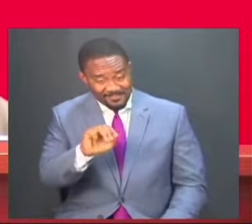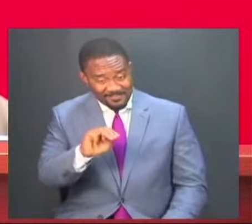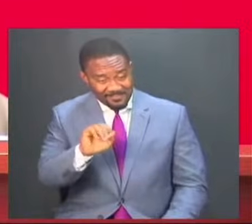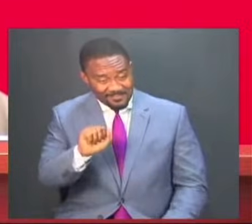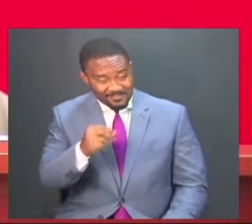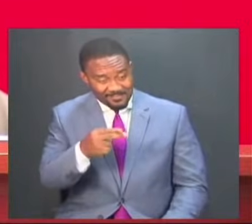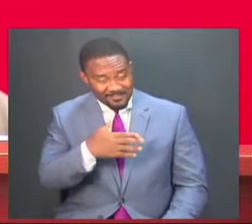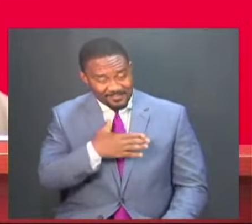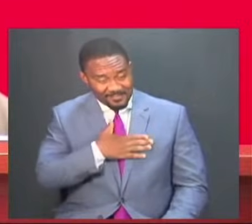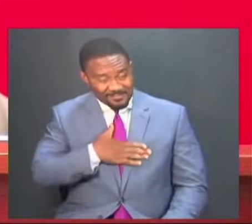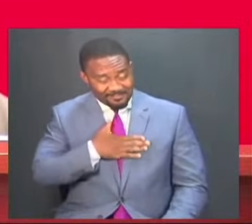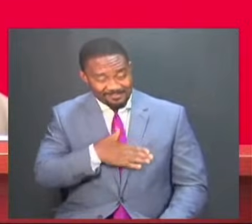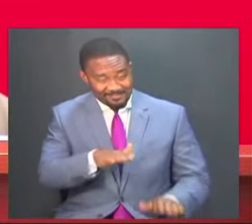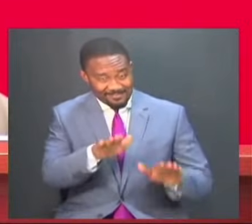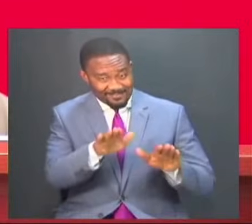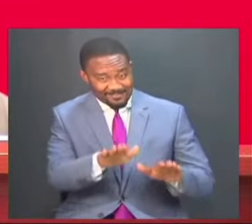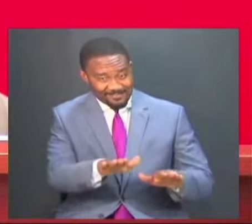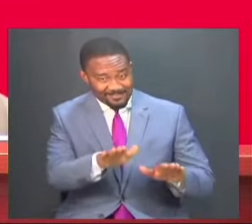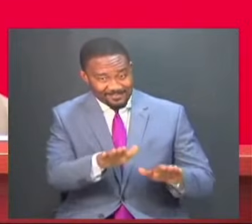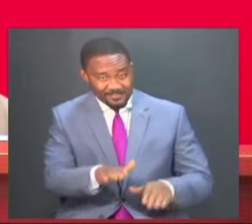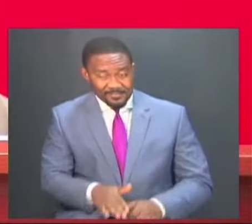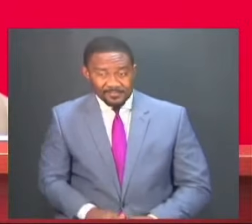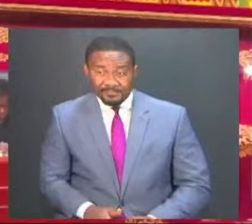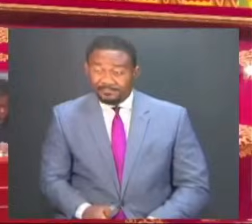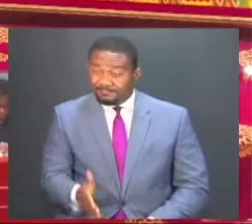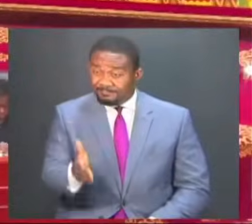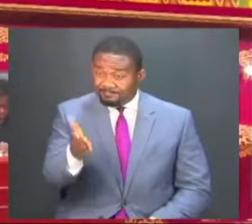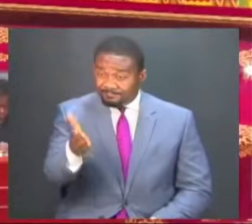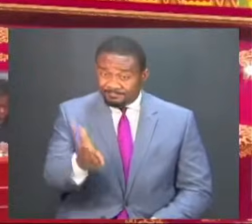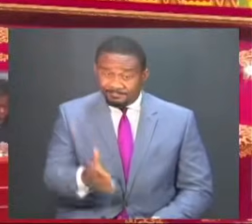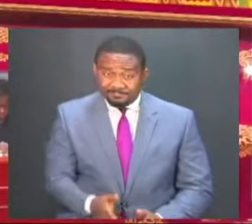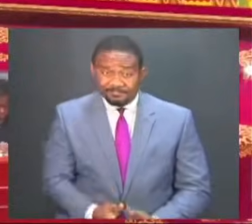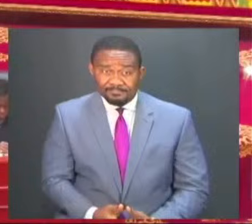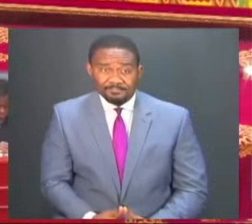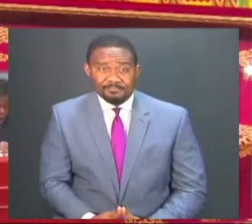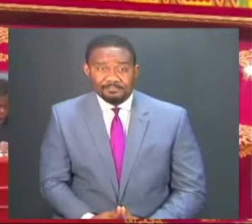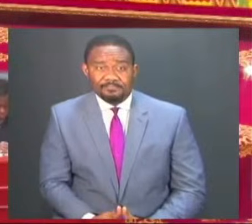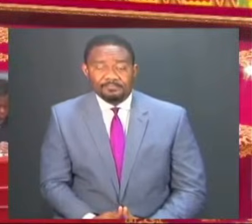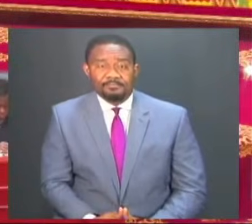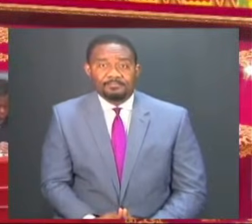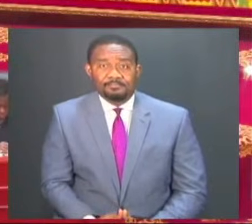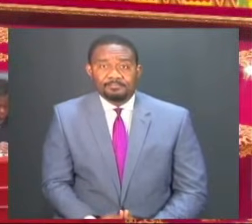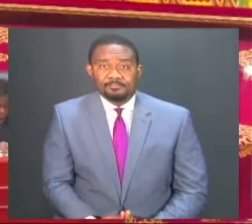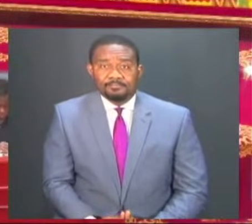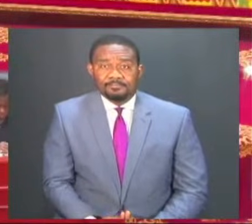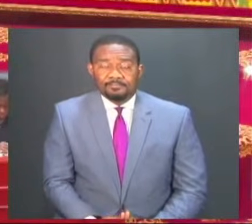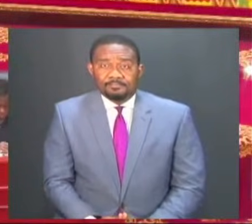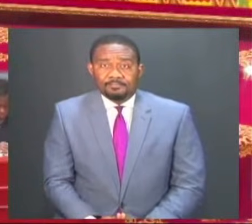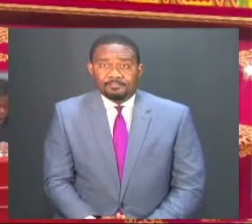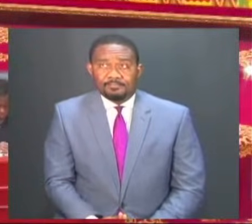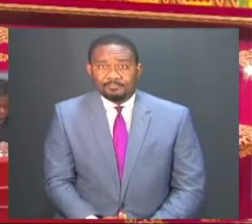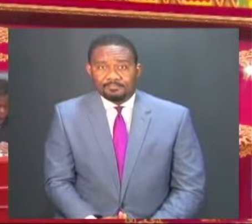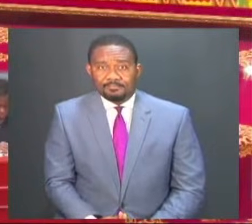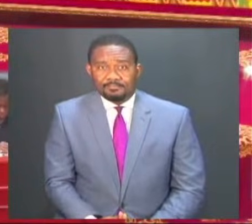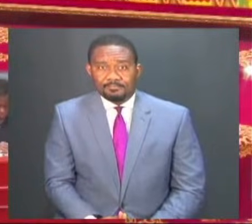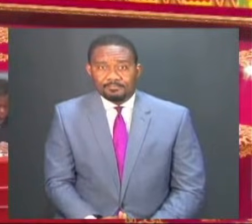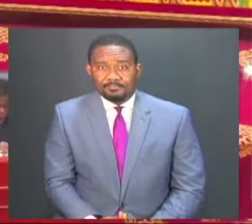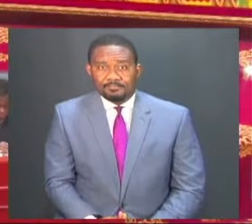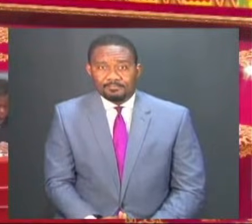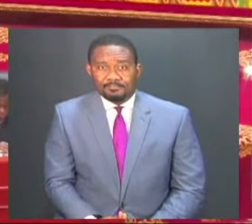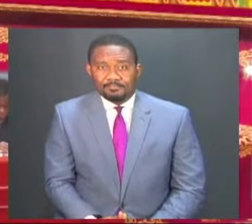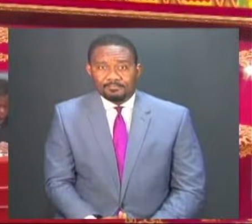your seat. Yes, you have the floor. Thank you, Mr. Speaker. Mr. Speaker, it is first and foremost,